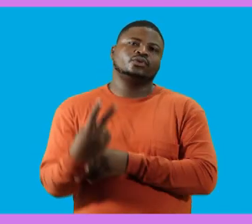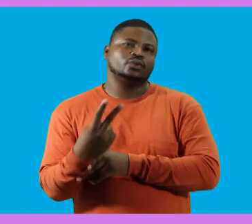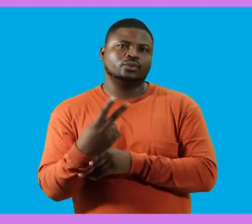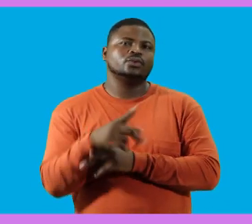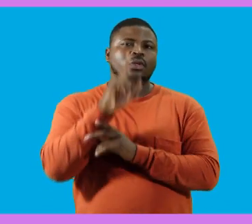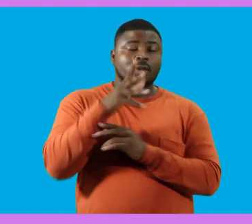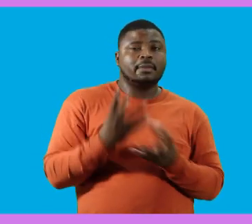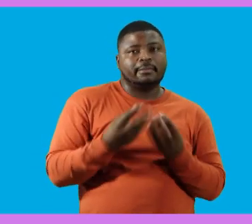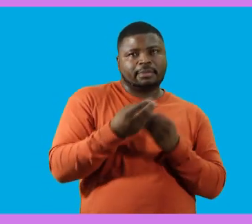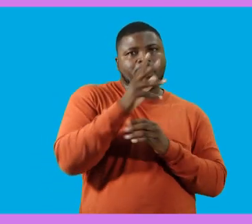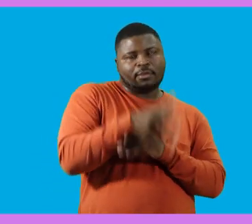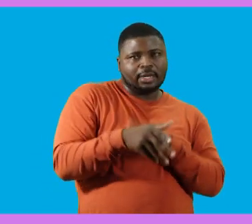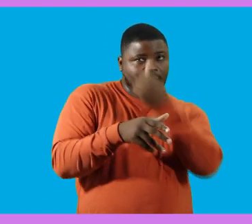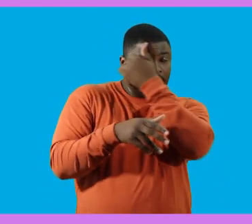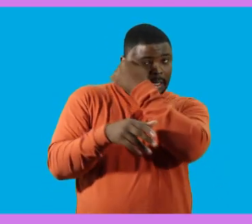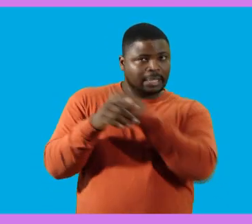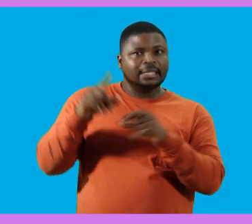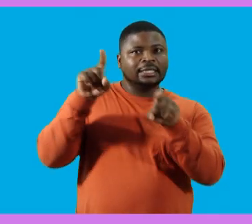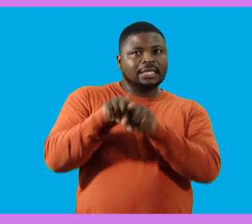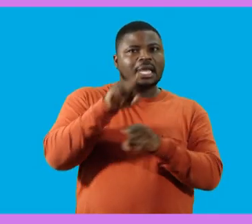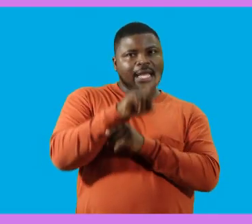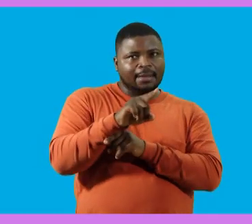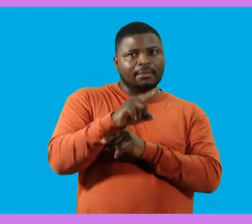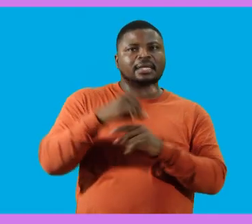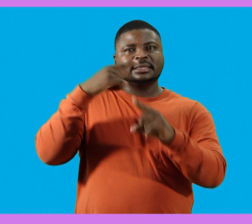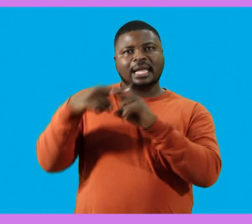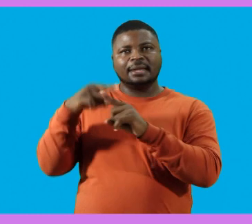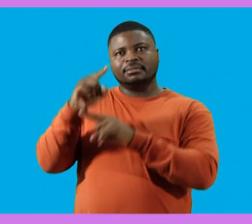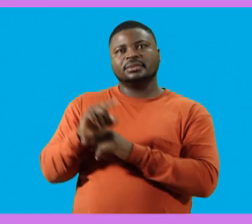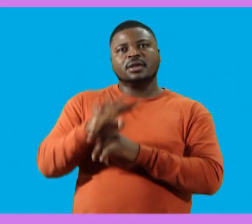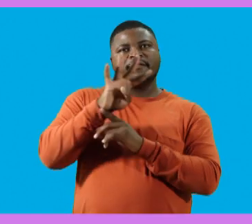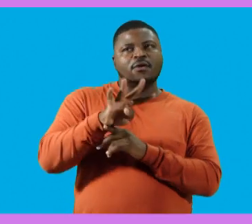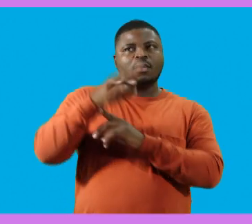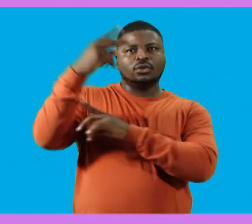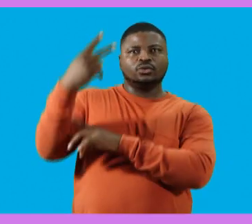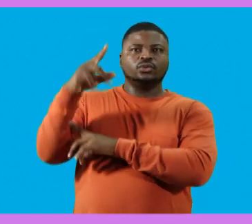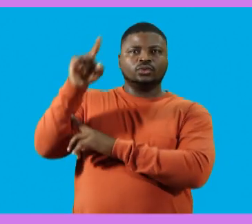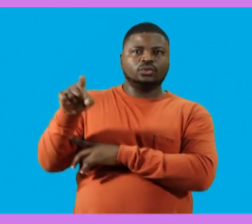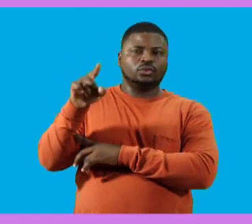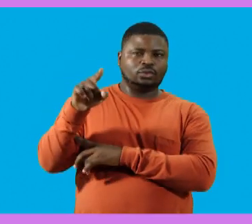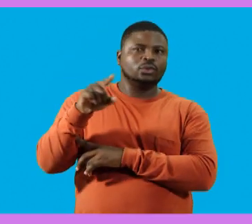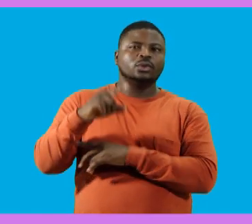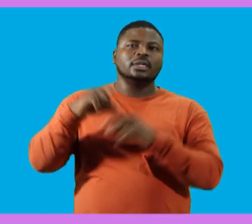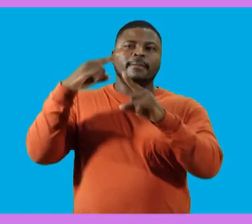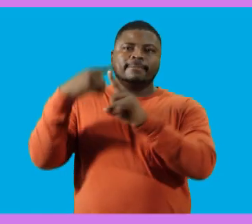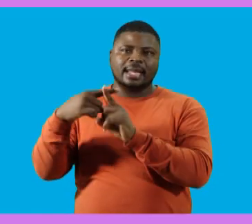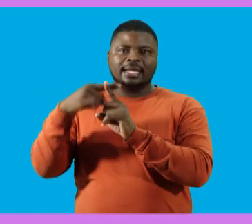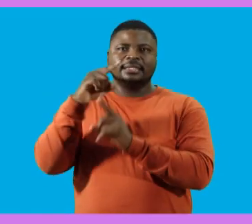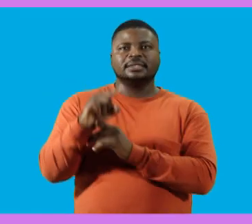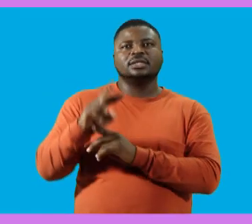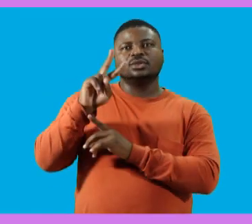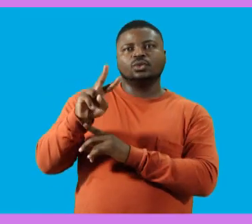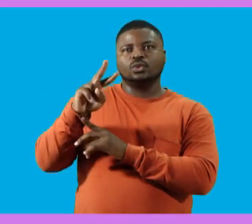given, times the radius of 4 centimeters squared, that will be given as